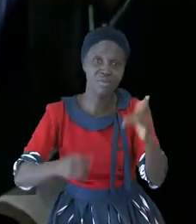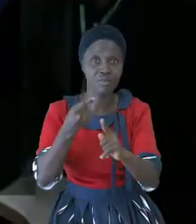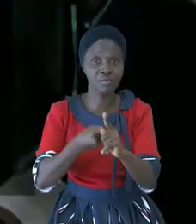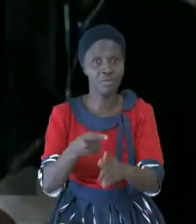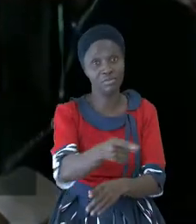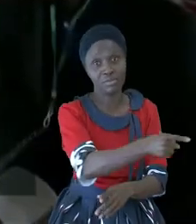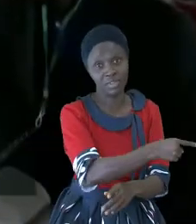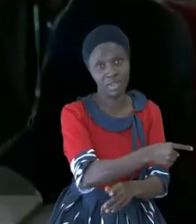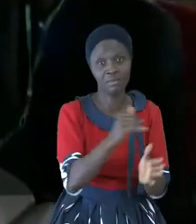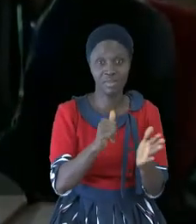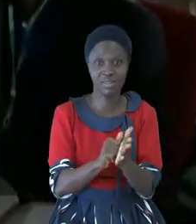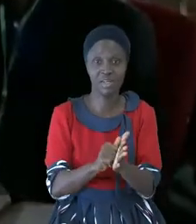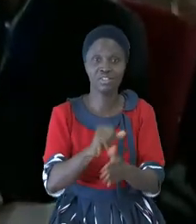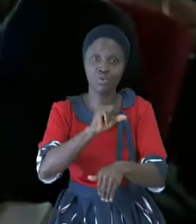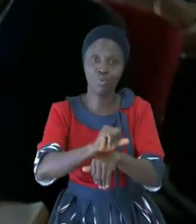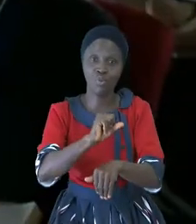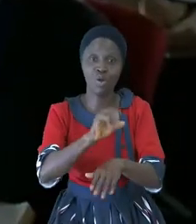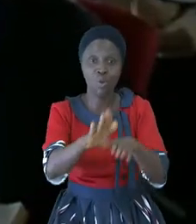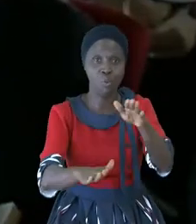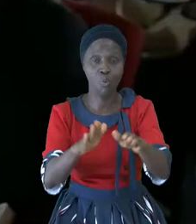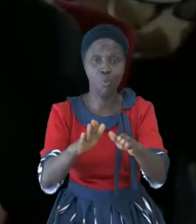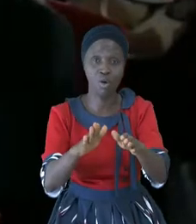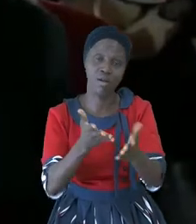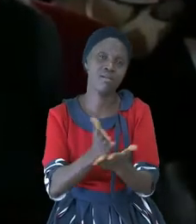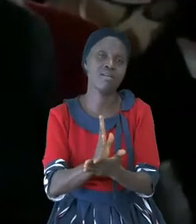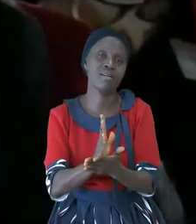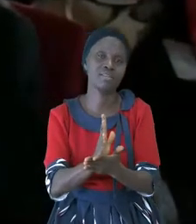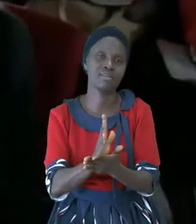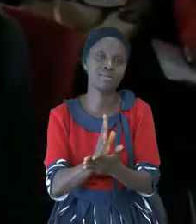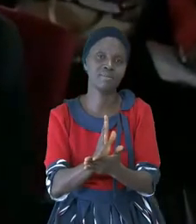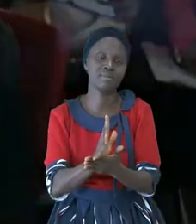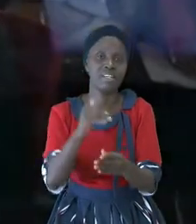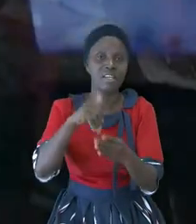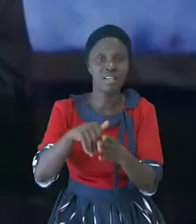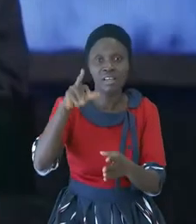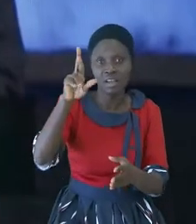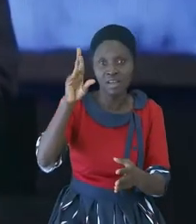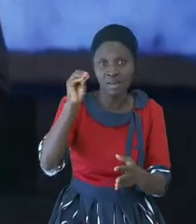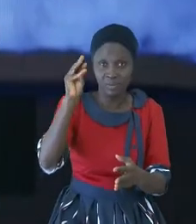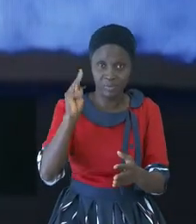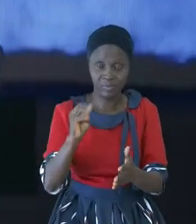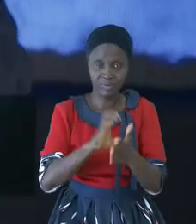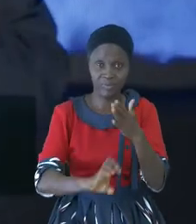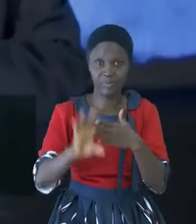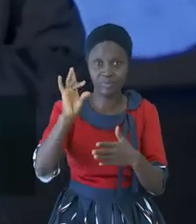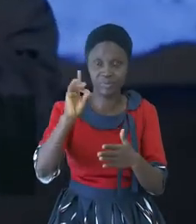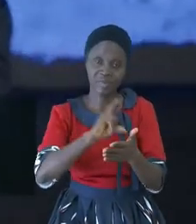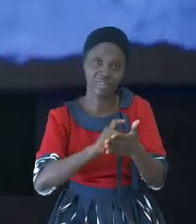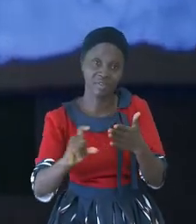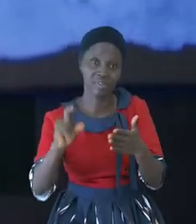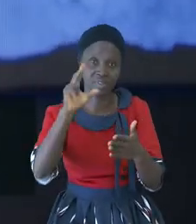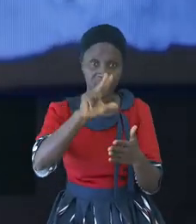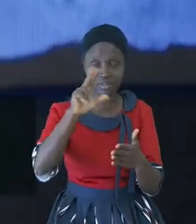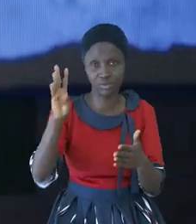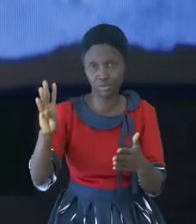them that walk uprightly. Look at Romans chapter 8. I'm reading from verse 32. It says